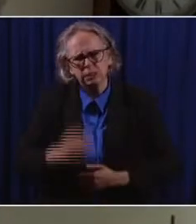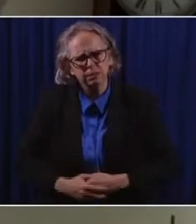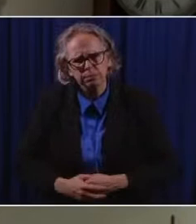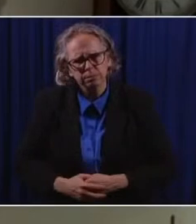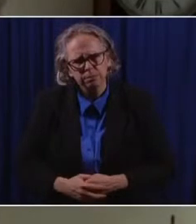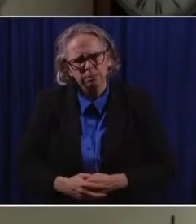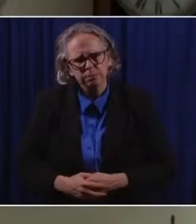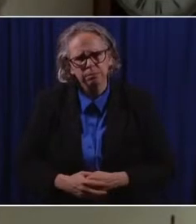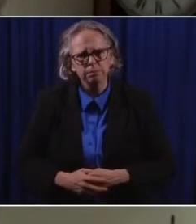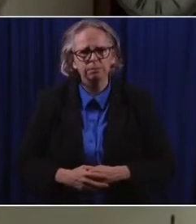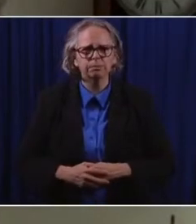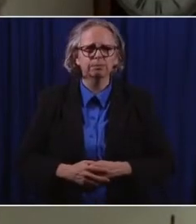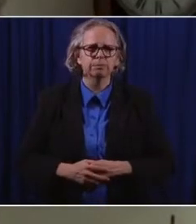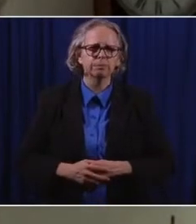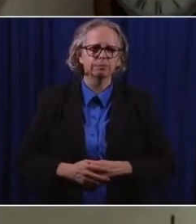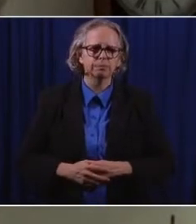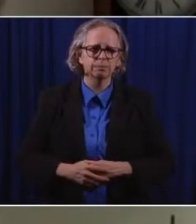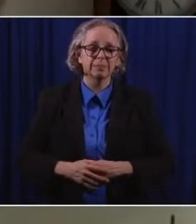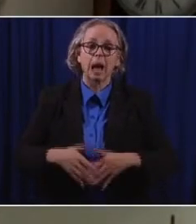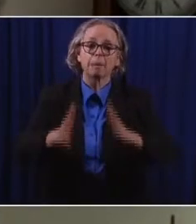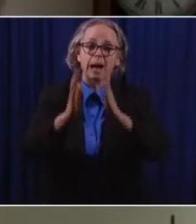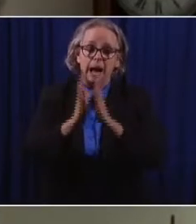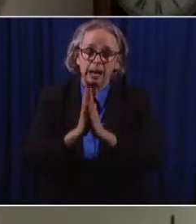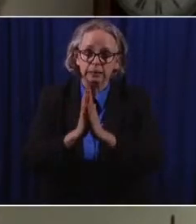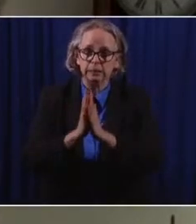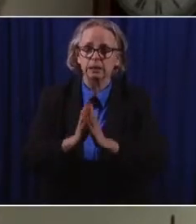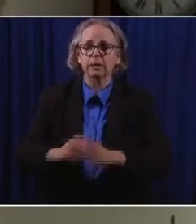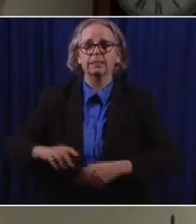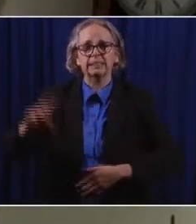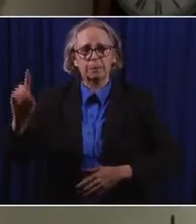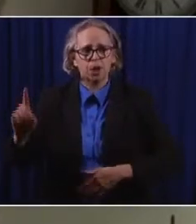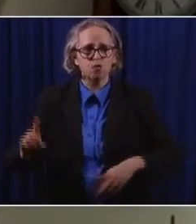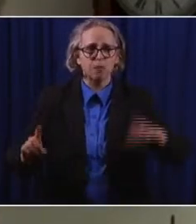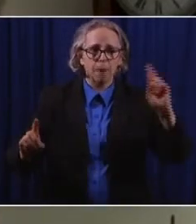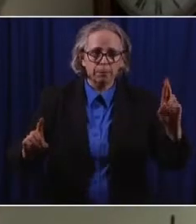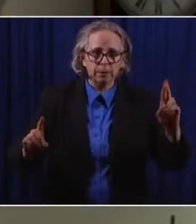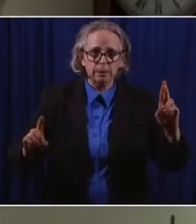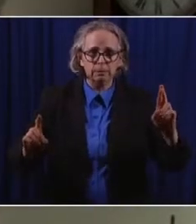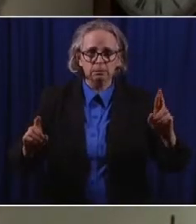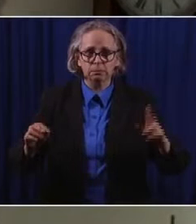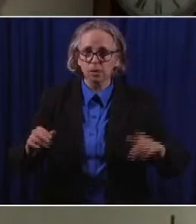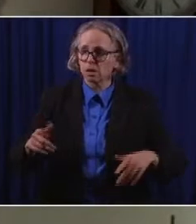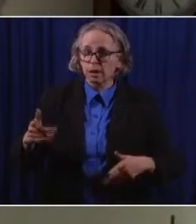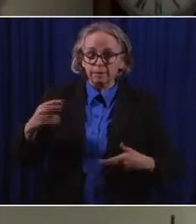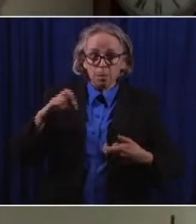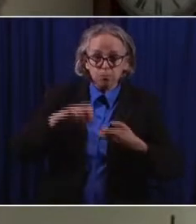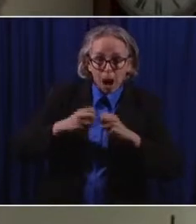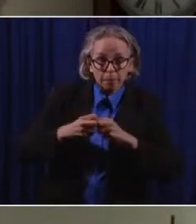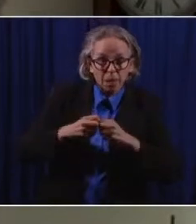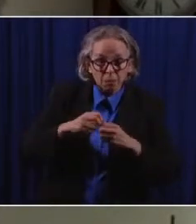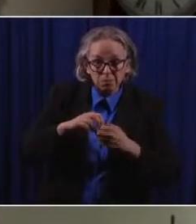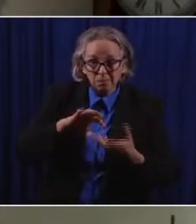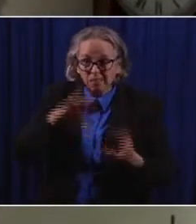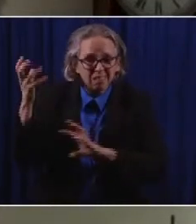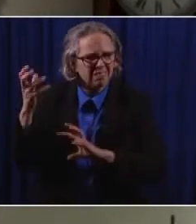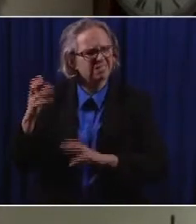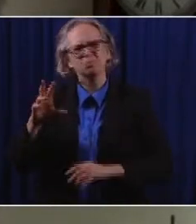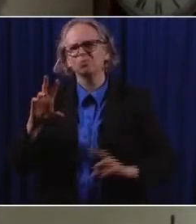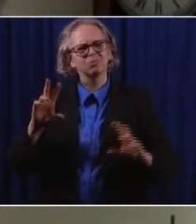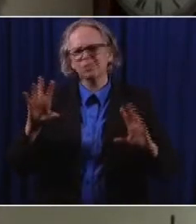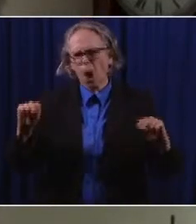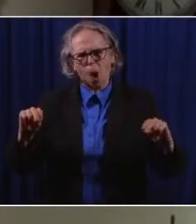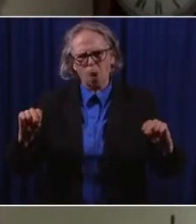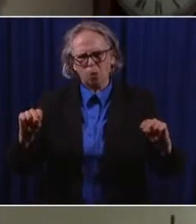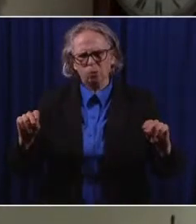Let's not presuppose we're going to have a problem when we have both parties who have a